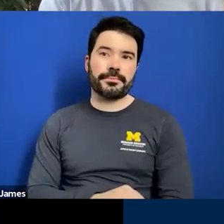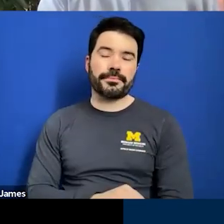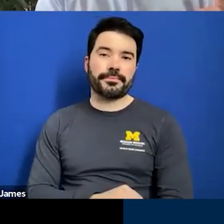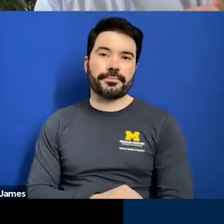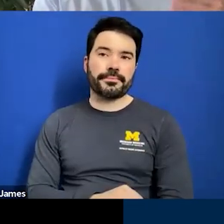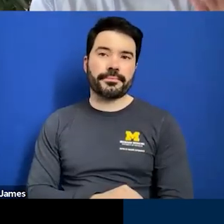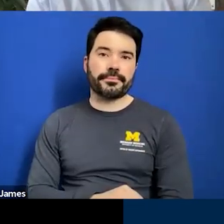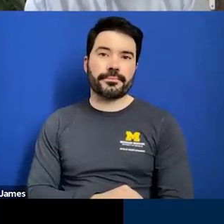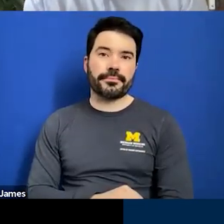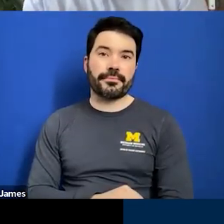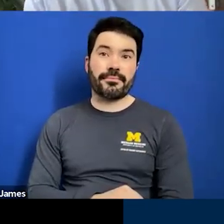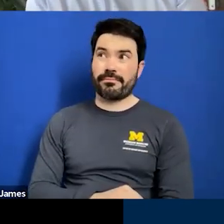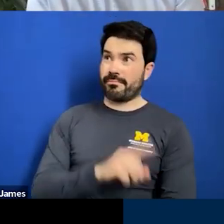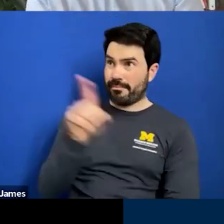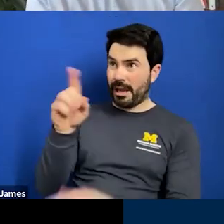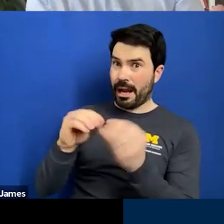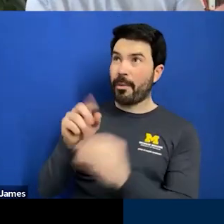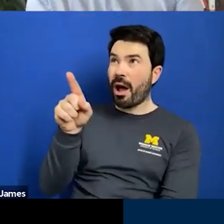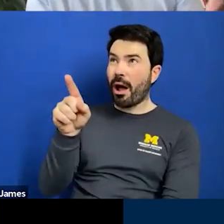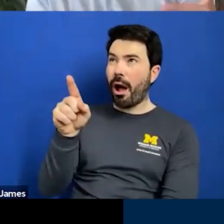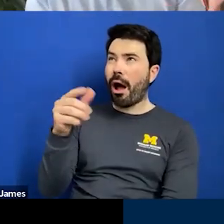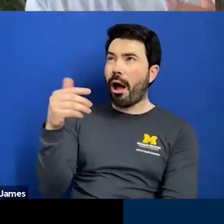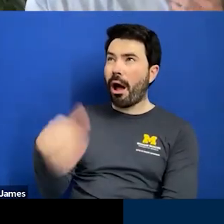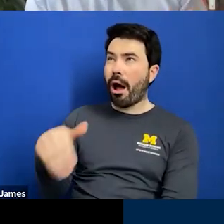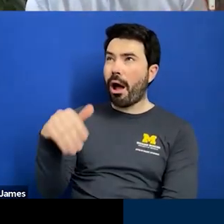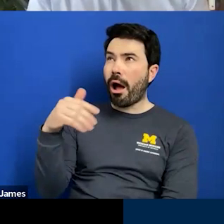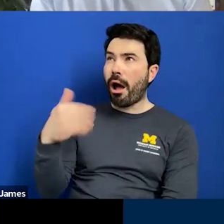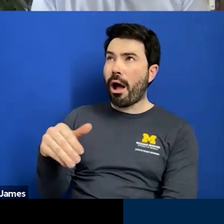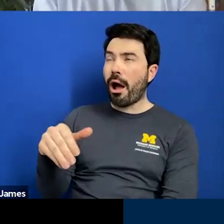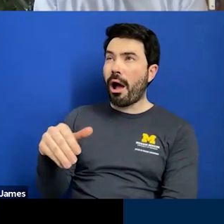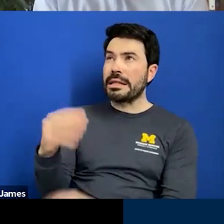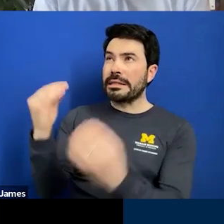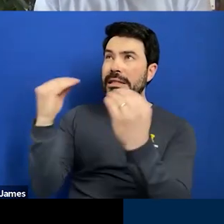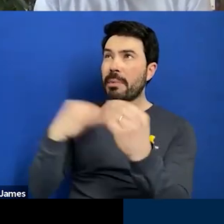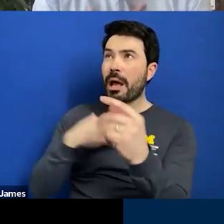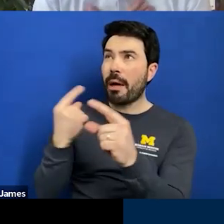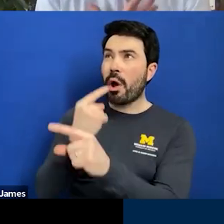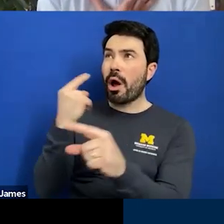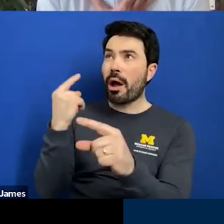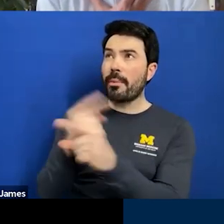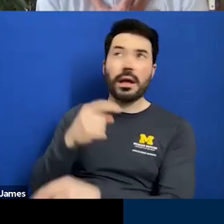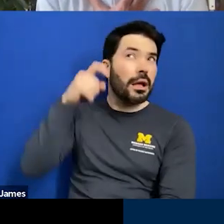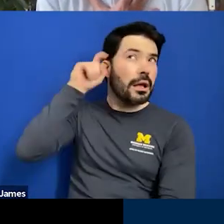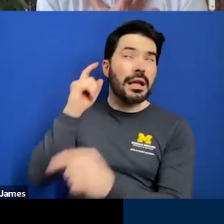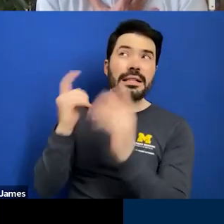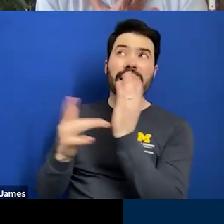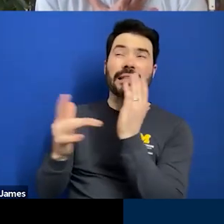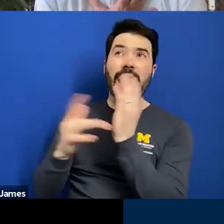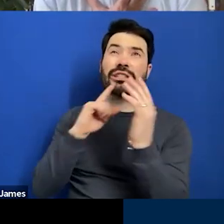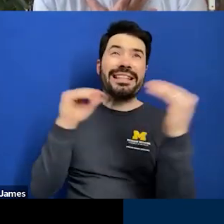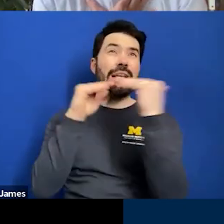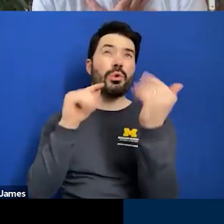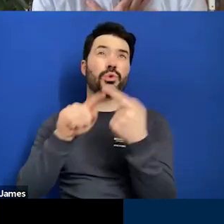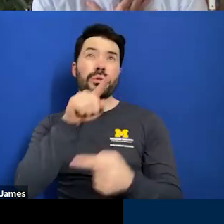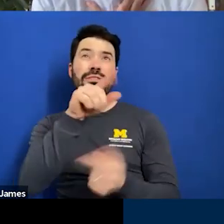And if you look at that, your chance of being told how to use that technology at the level that I use my own technology